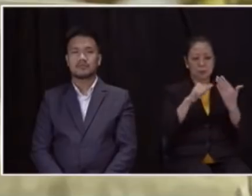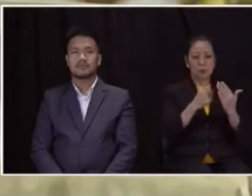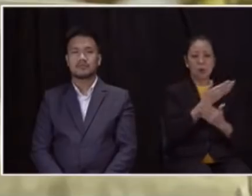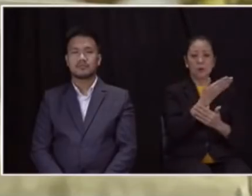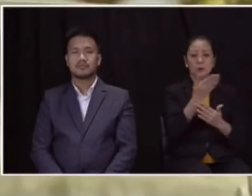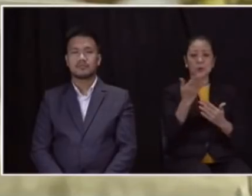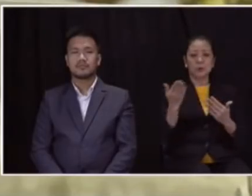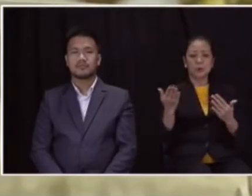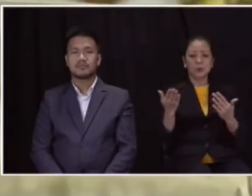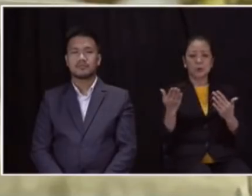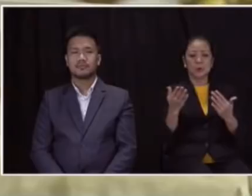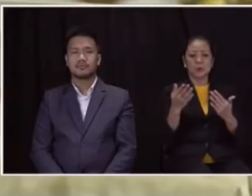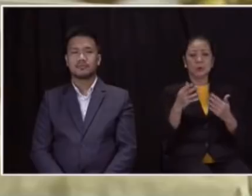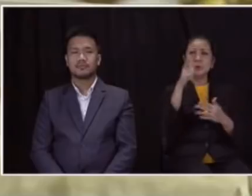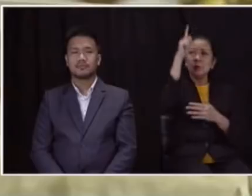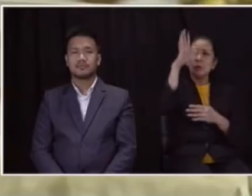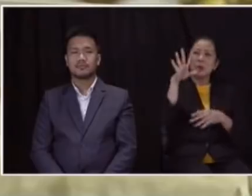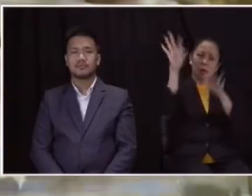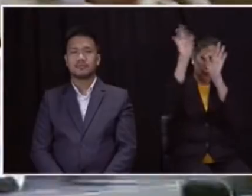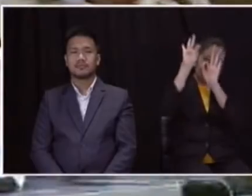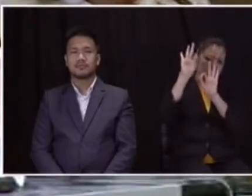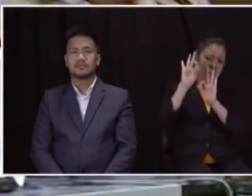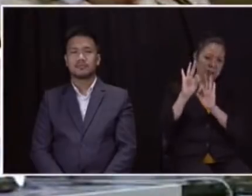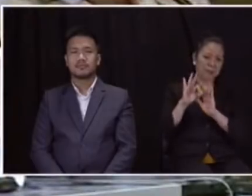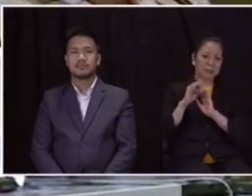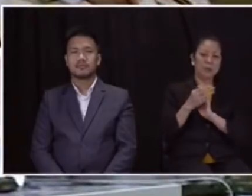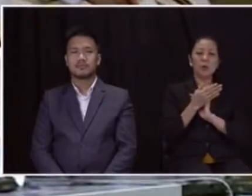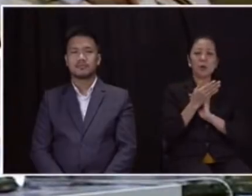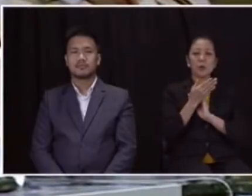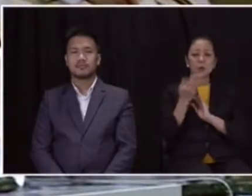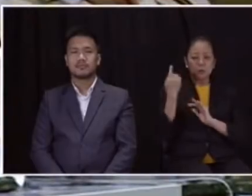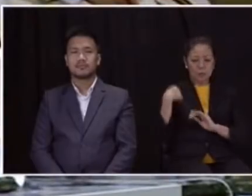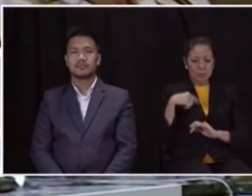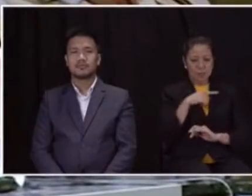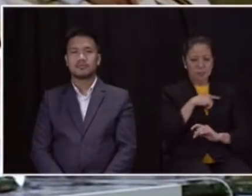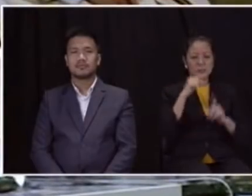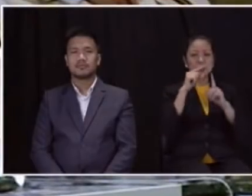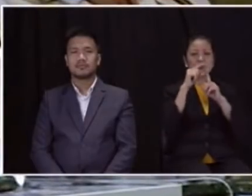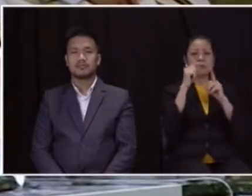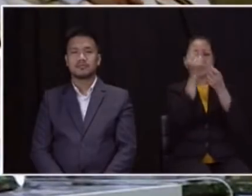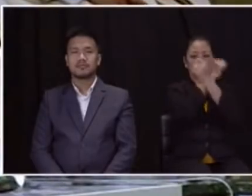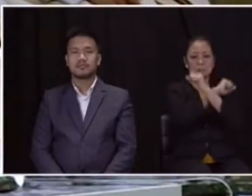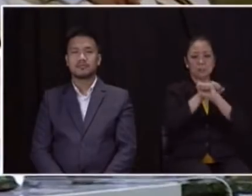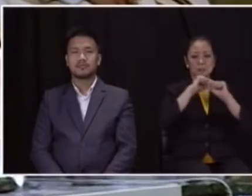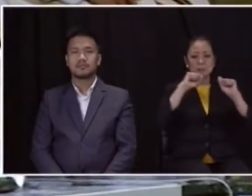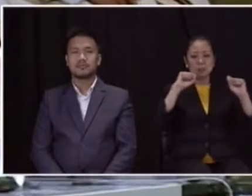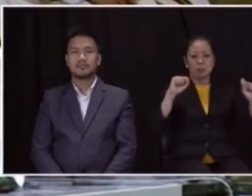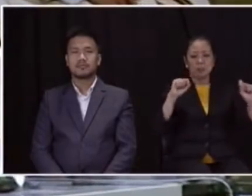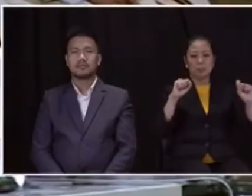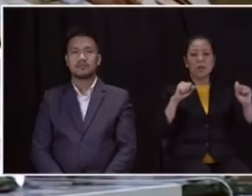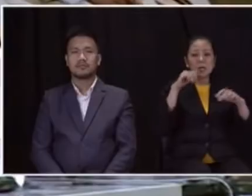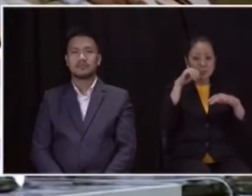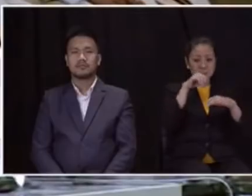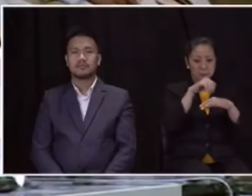are God-fearing, to us this word of salvation has been